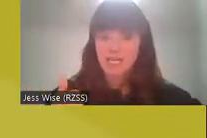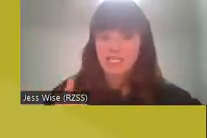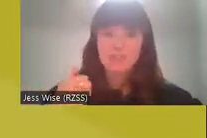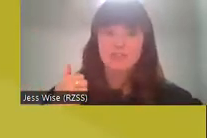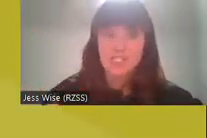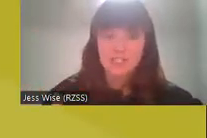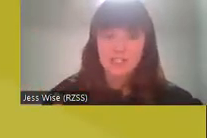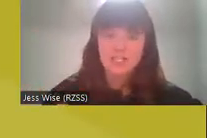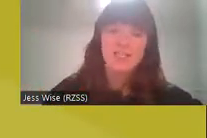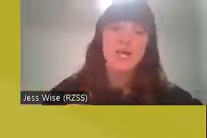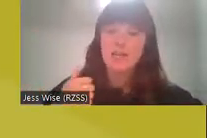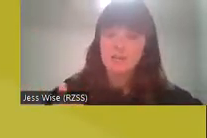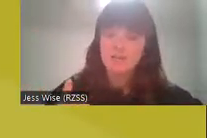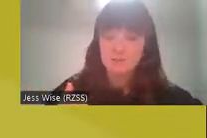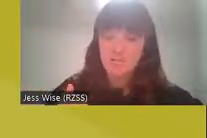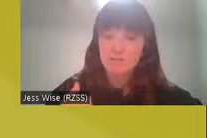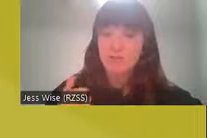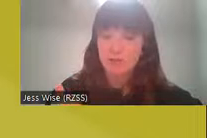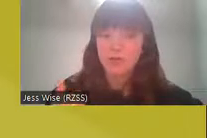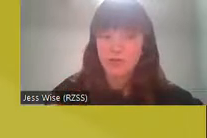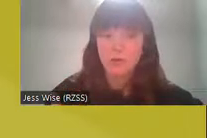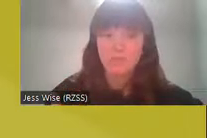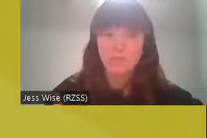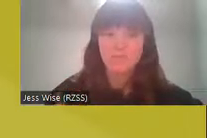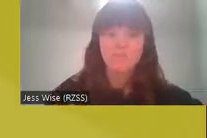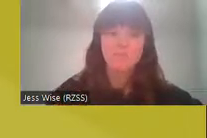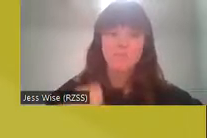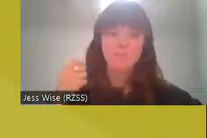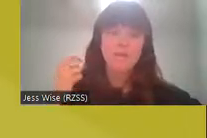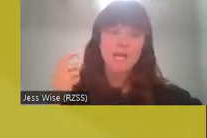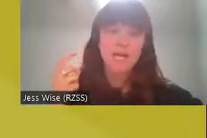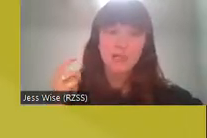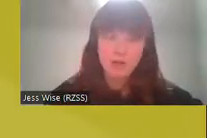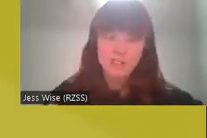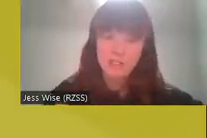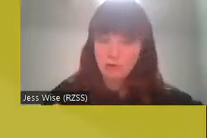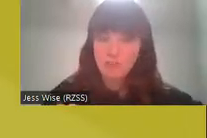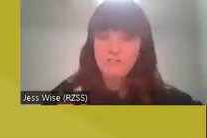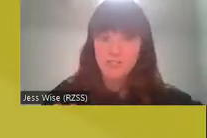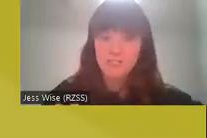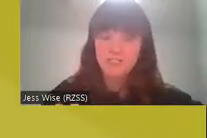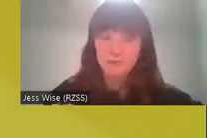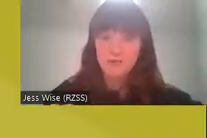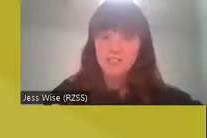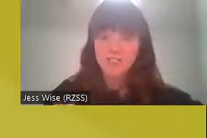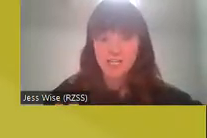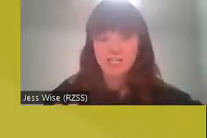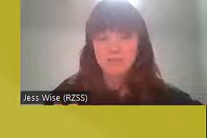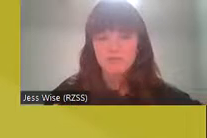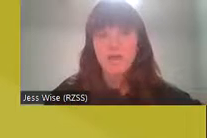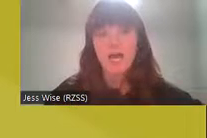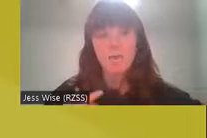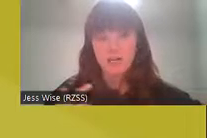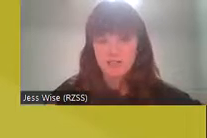and communicating strategically, enough information but not too much. Acknowledge employees' feelings when managing